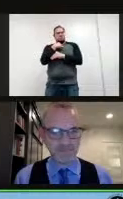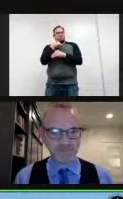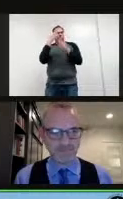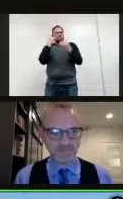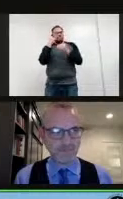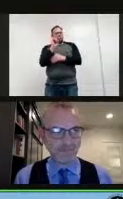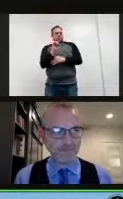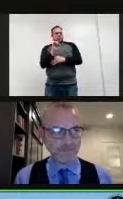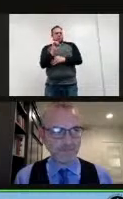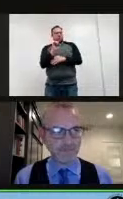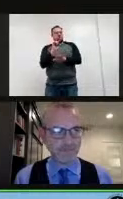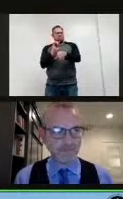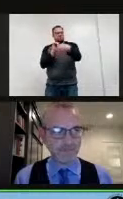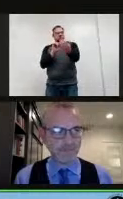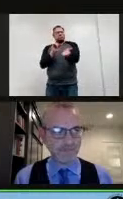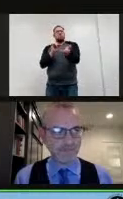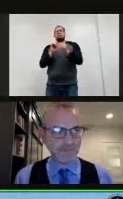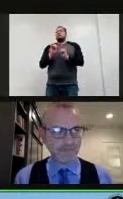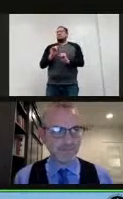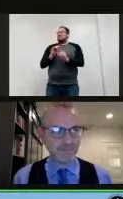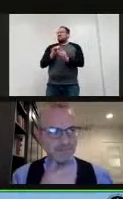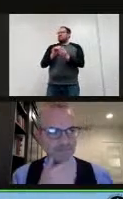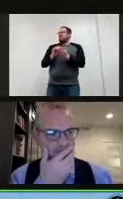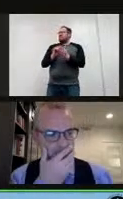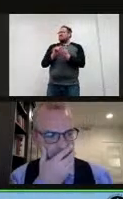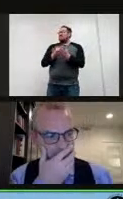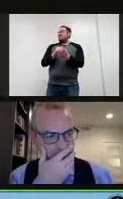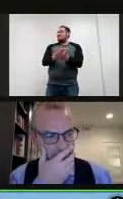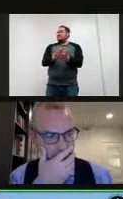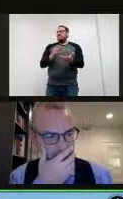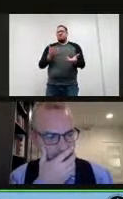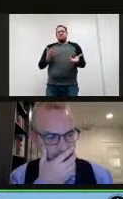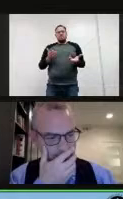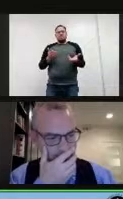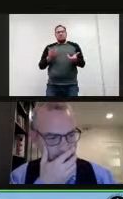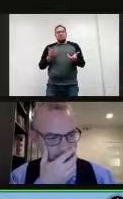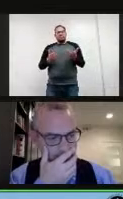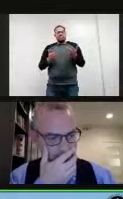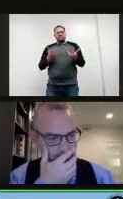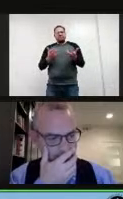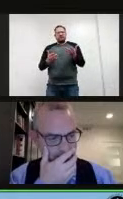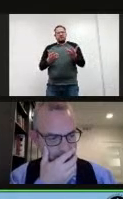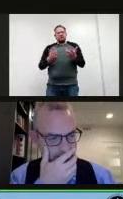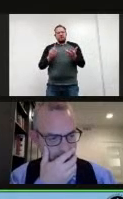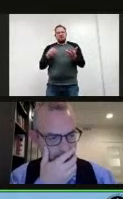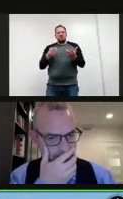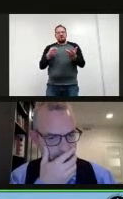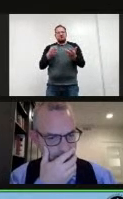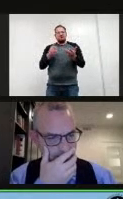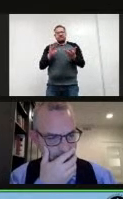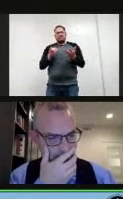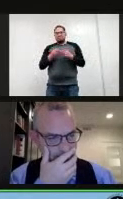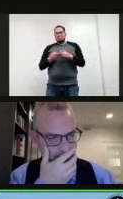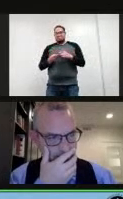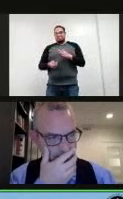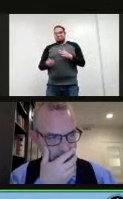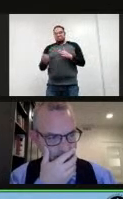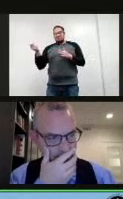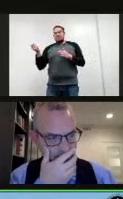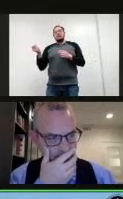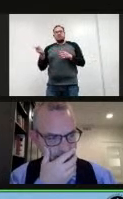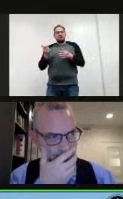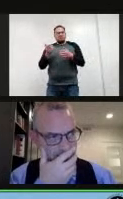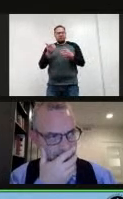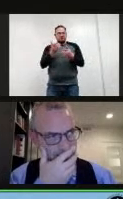there's something objectivity is there. Otherwise it'll be like, I said so, that goes. And that way, 10 of us can have